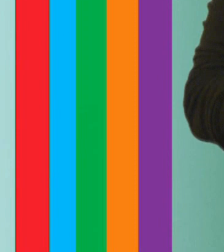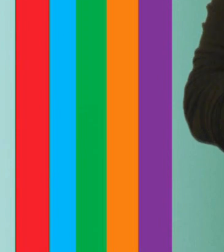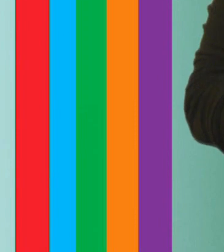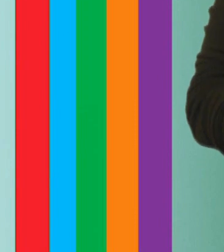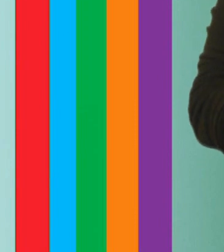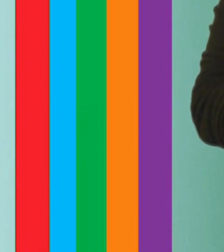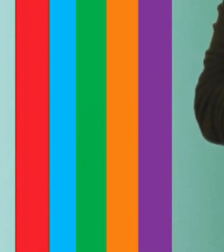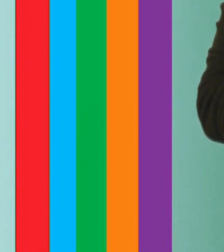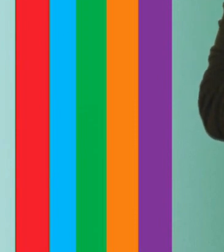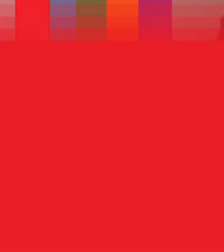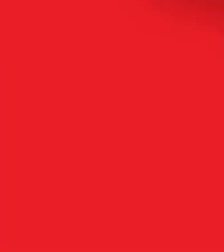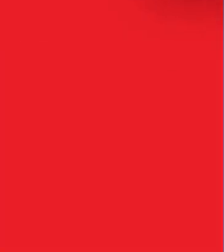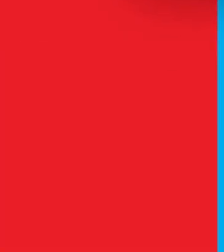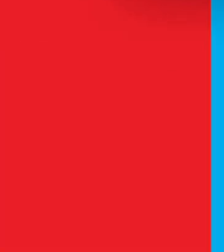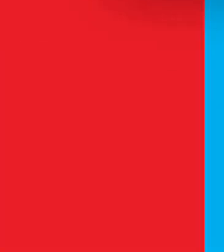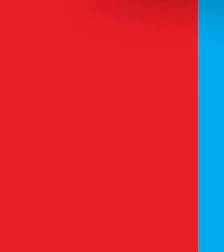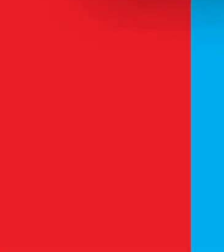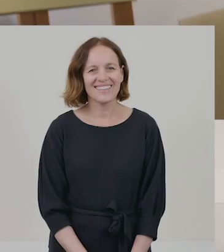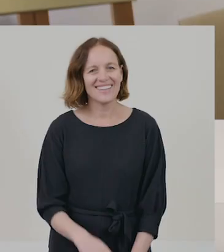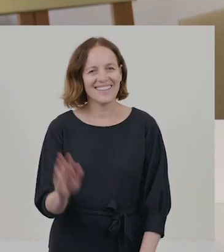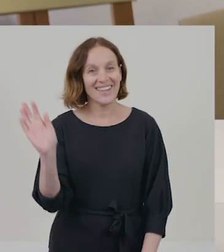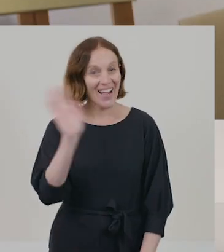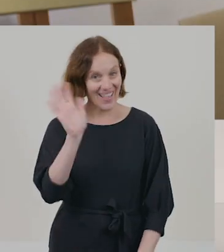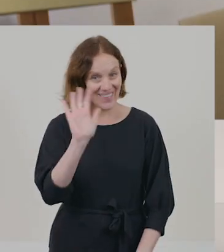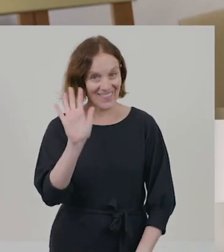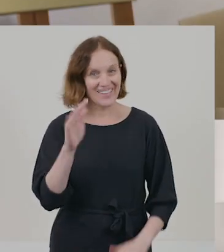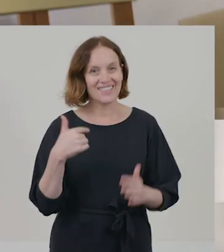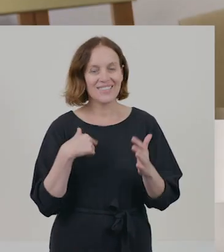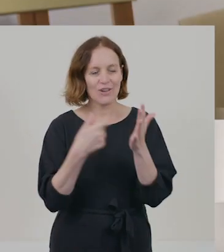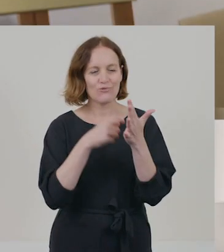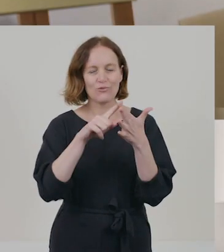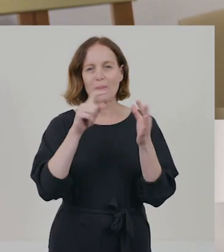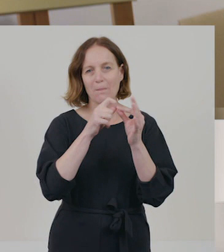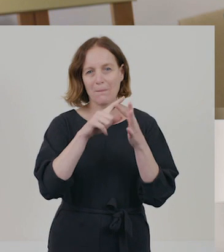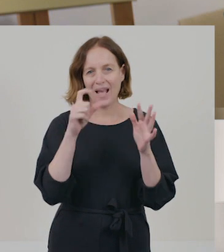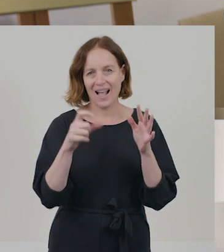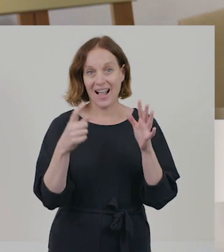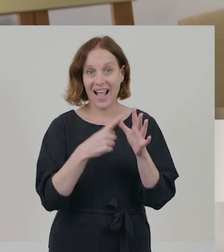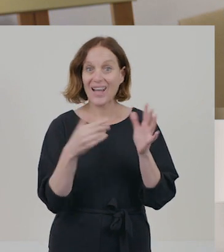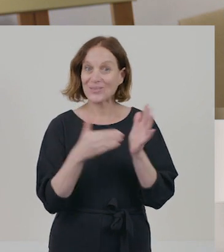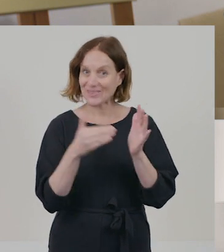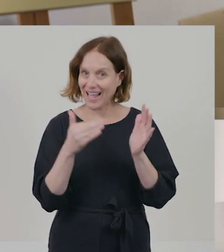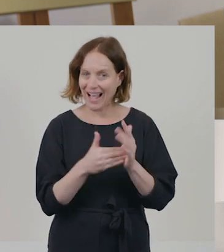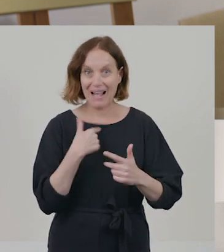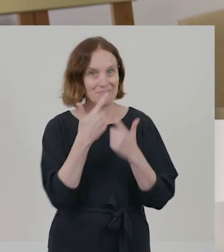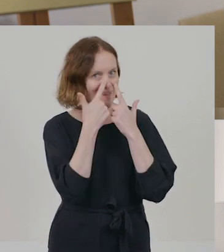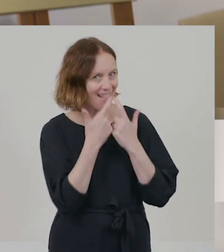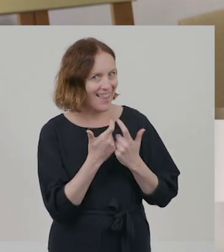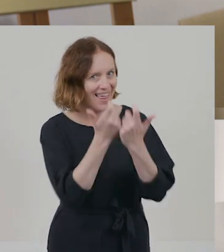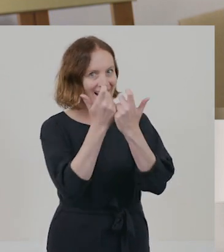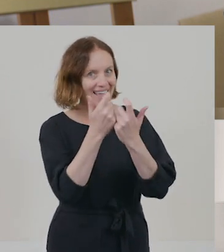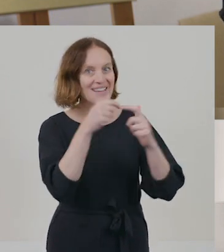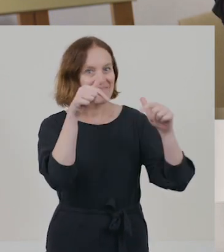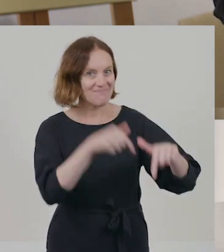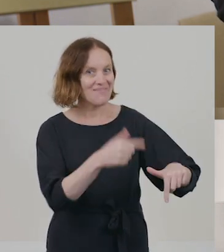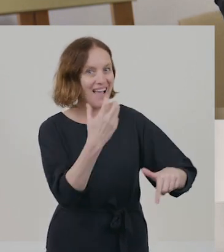to explain how it's done. Hi everyone, I'm Rebecca, and today I'm really fortunate to be joined